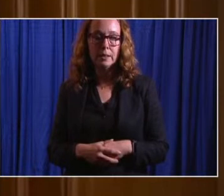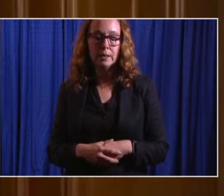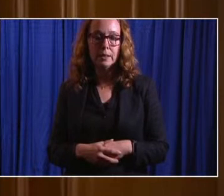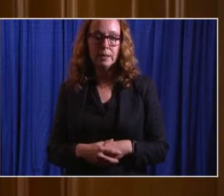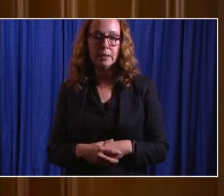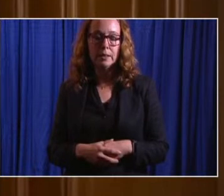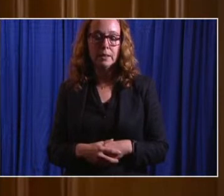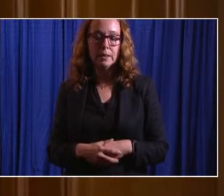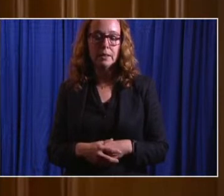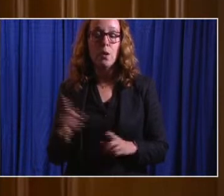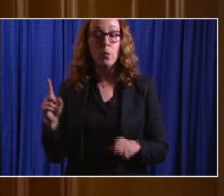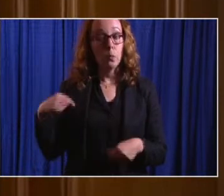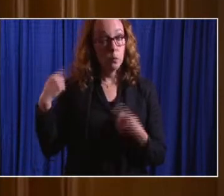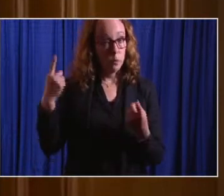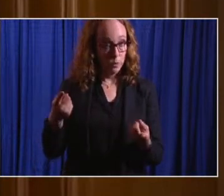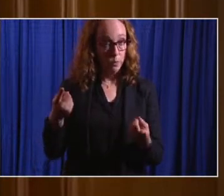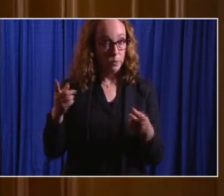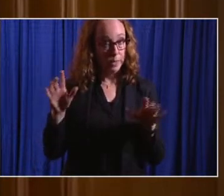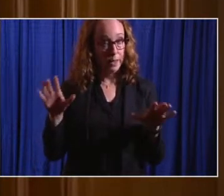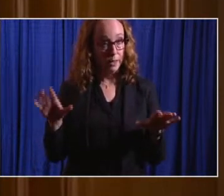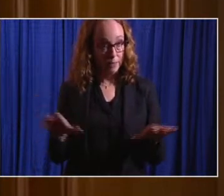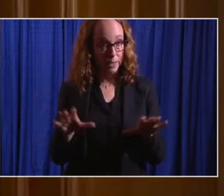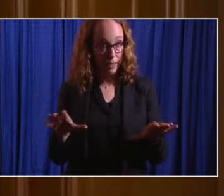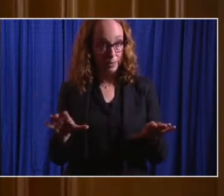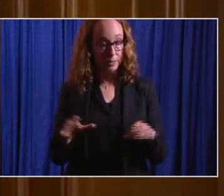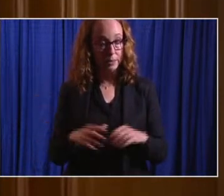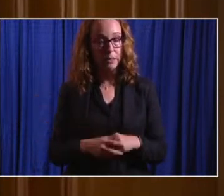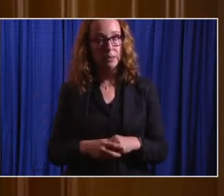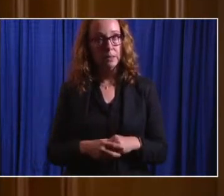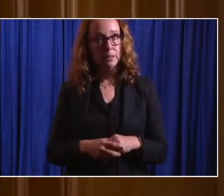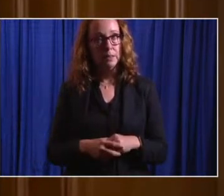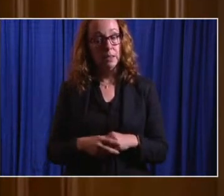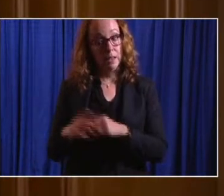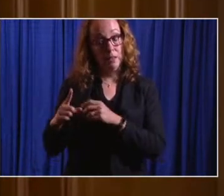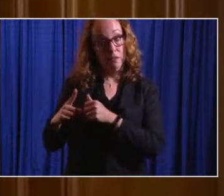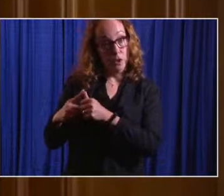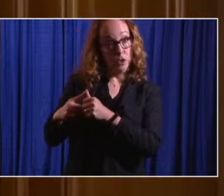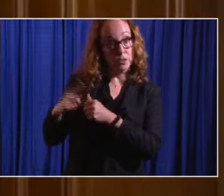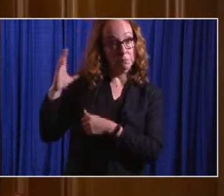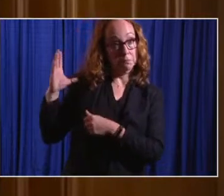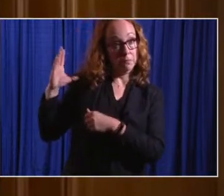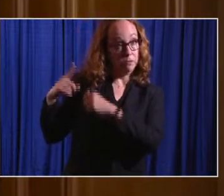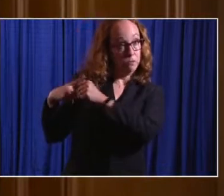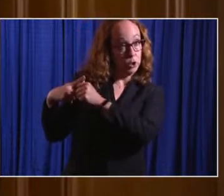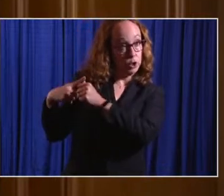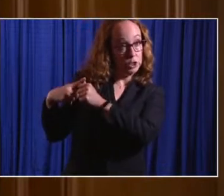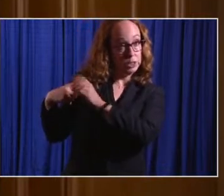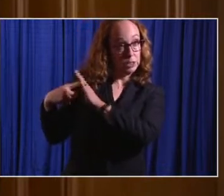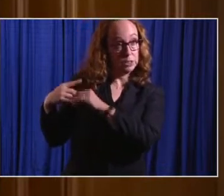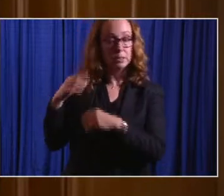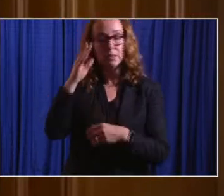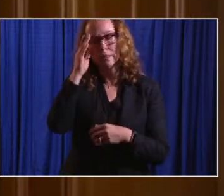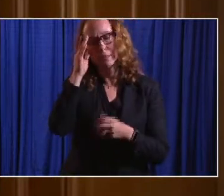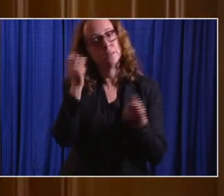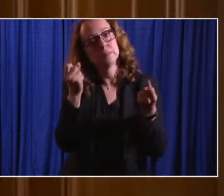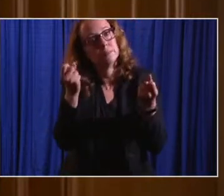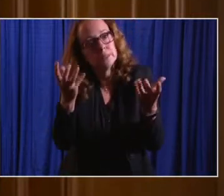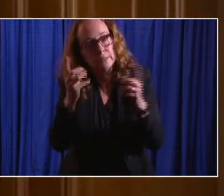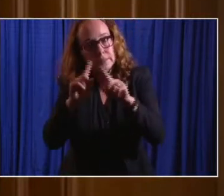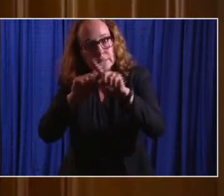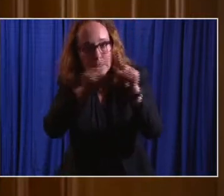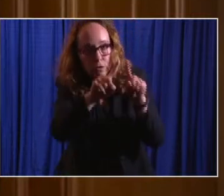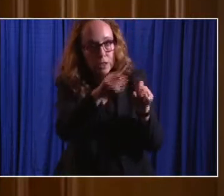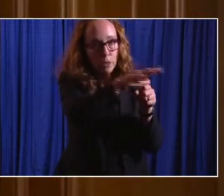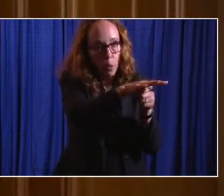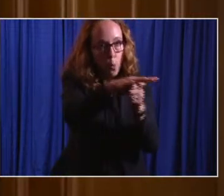have done is, at first, we were going still with a lot of different locations, but I think we first started